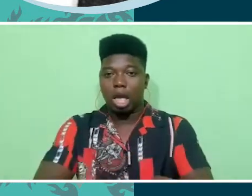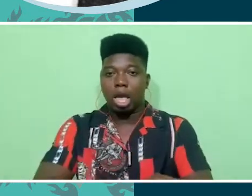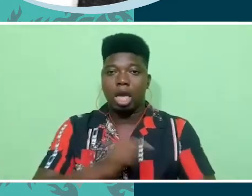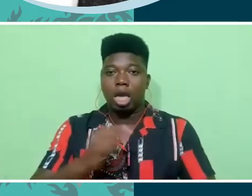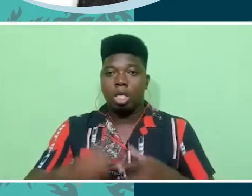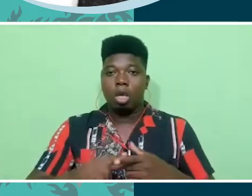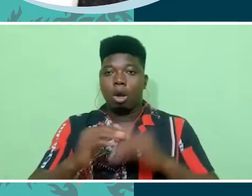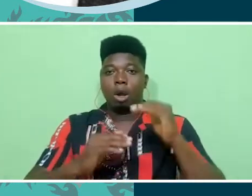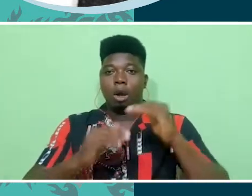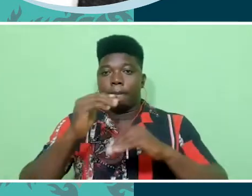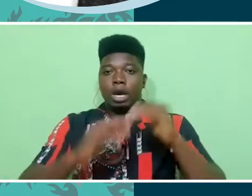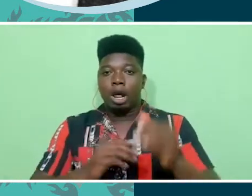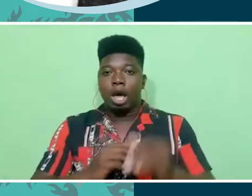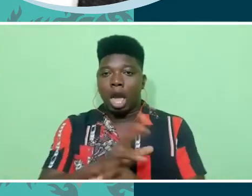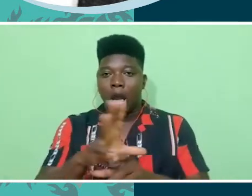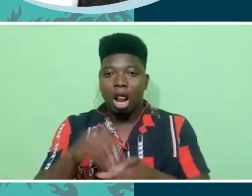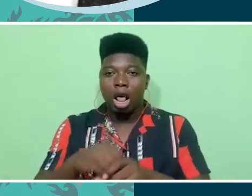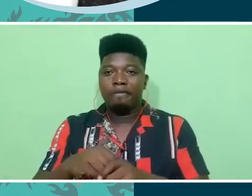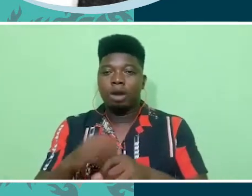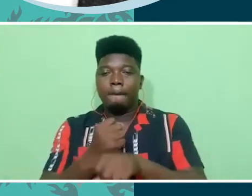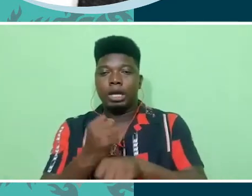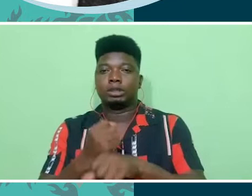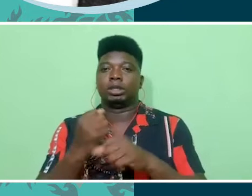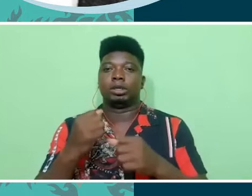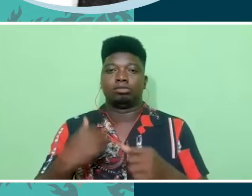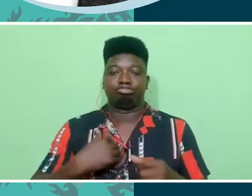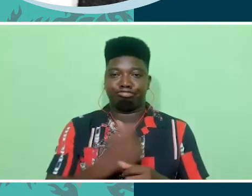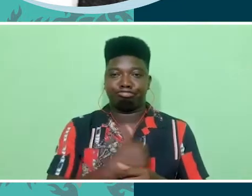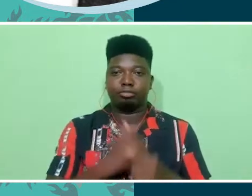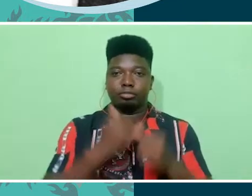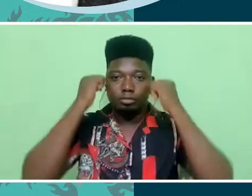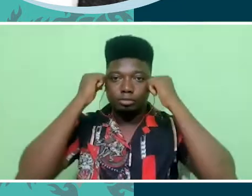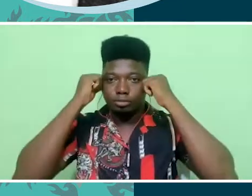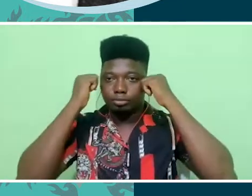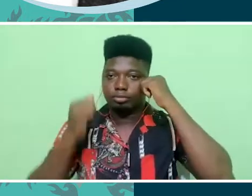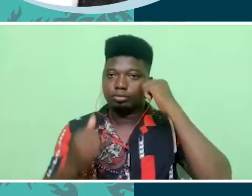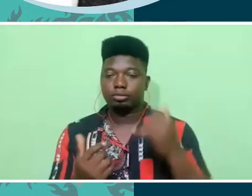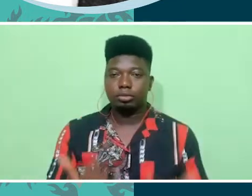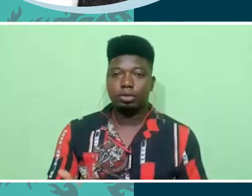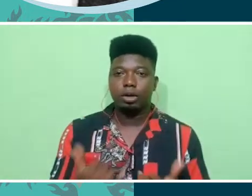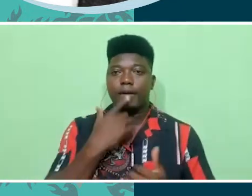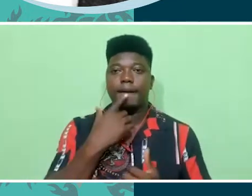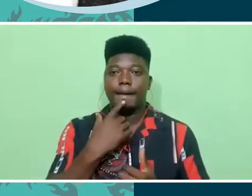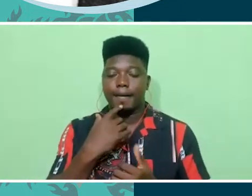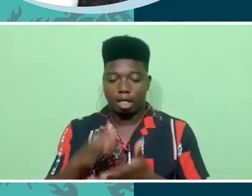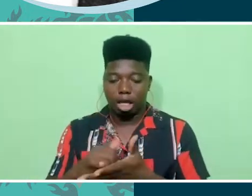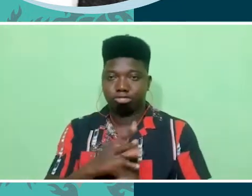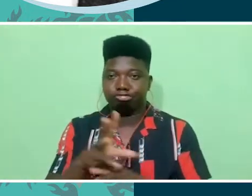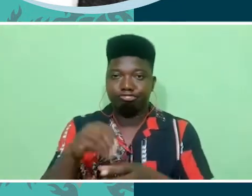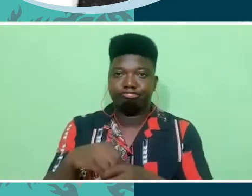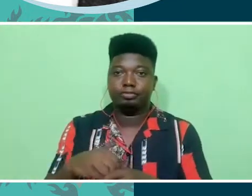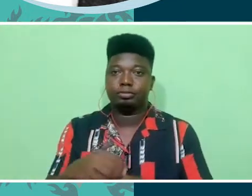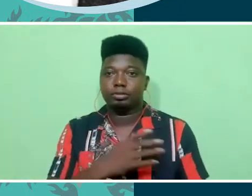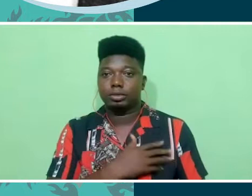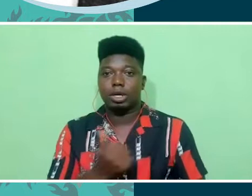out there. Ruchika Tolshian right here in Seattle wrote a book last year, Inclusion on Purpose, an intersectional approach to